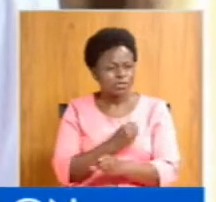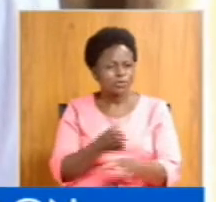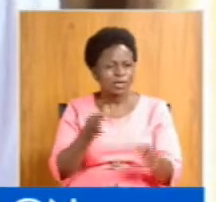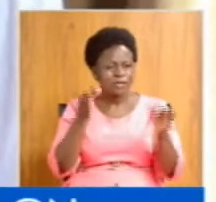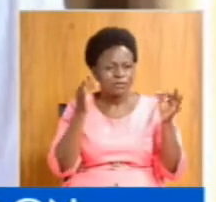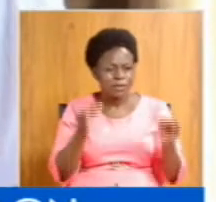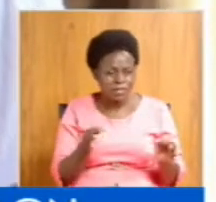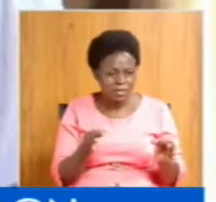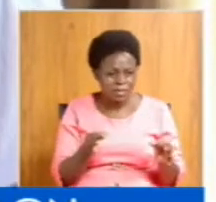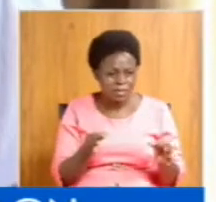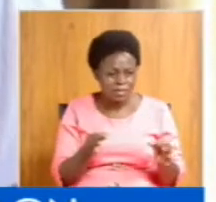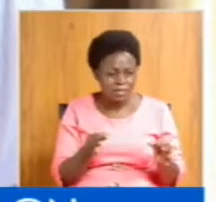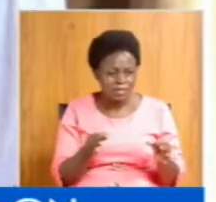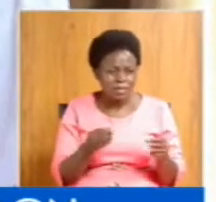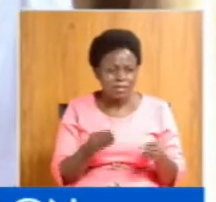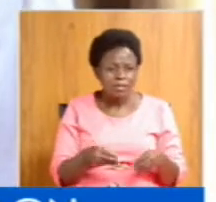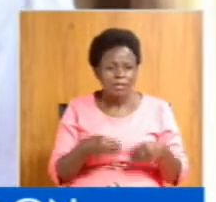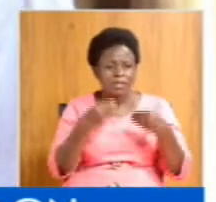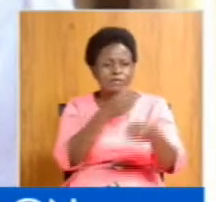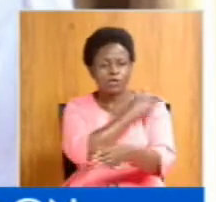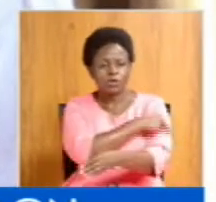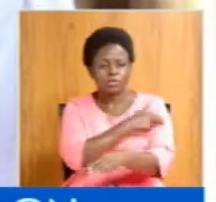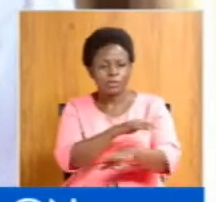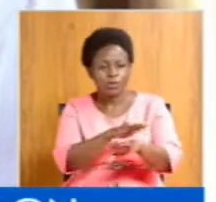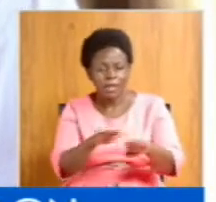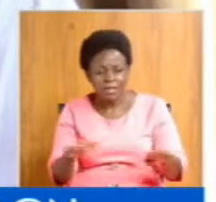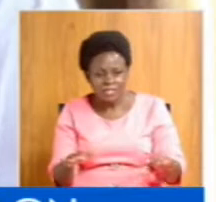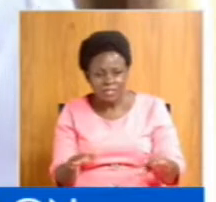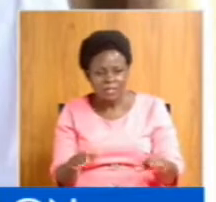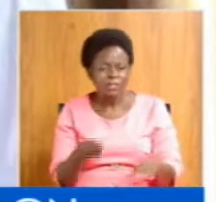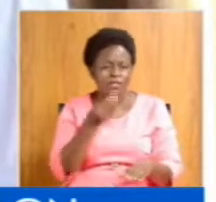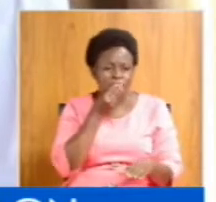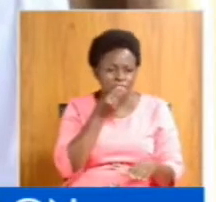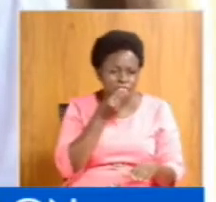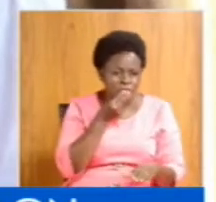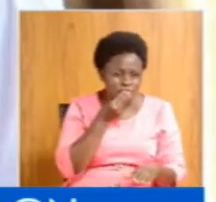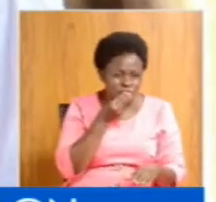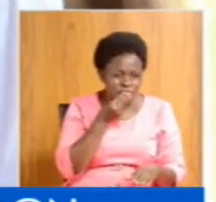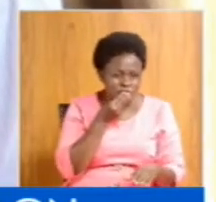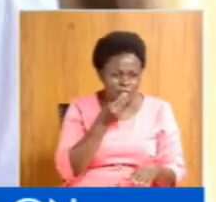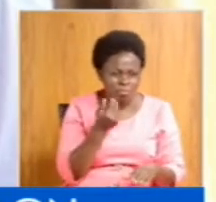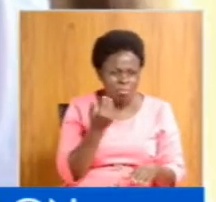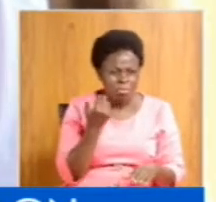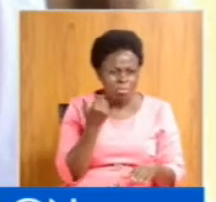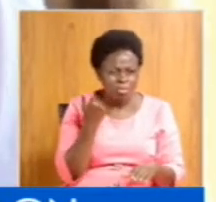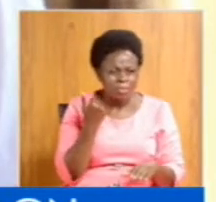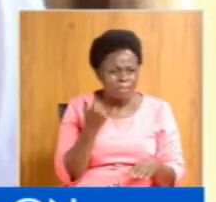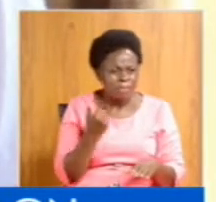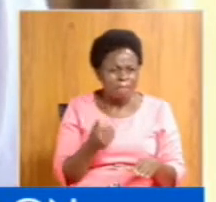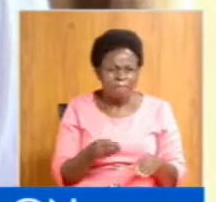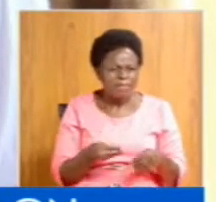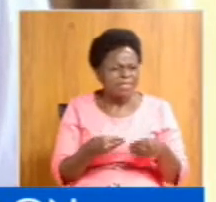from giving hospital beds to food. And lately I saw an MP giving calverts.